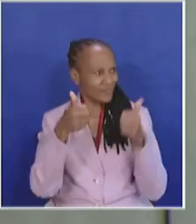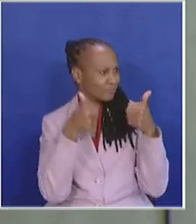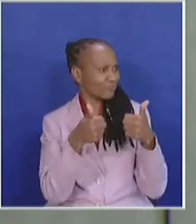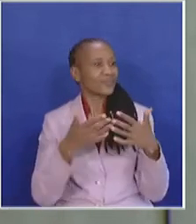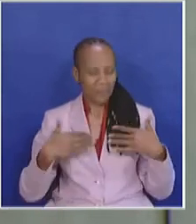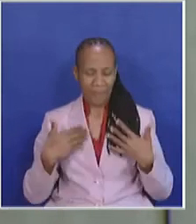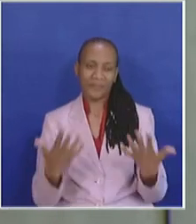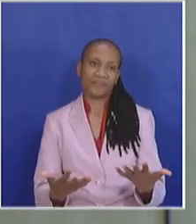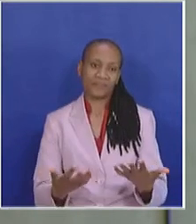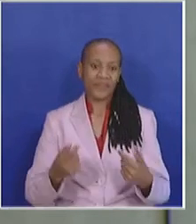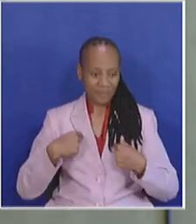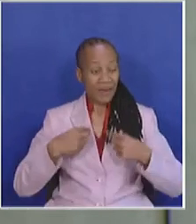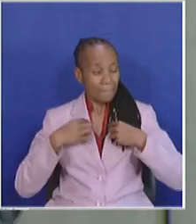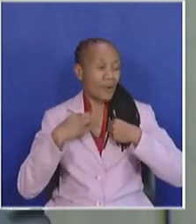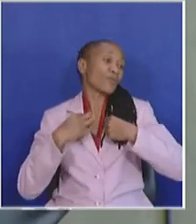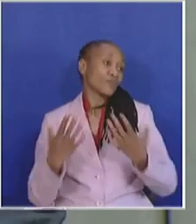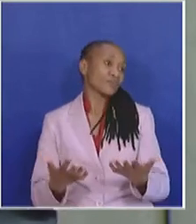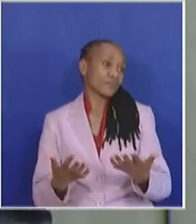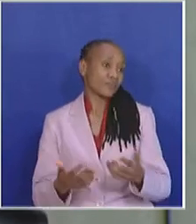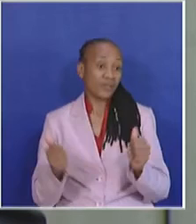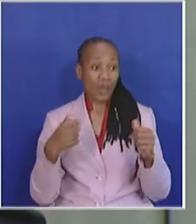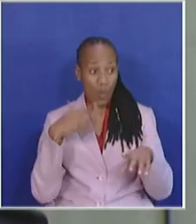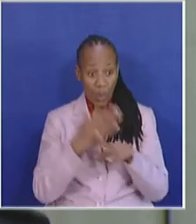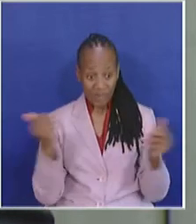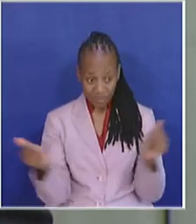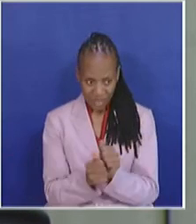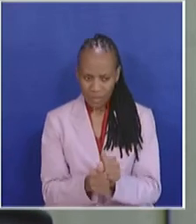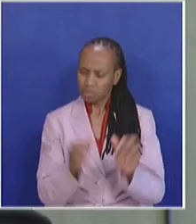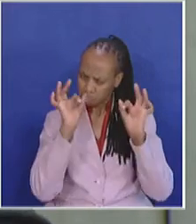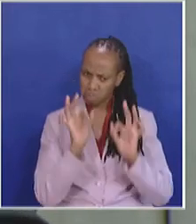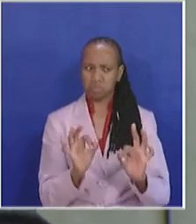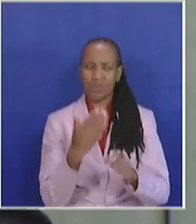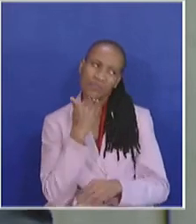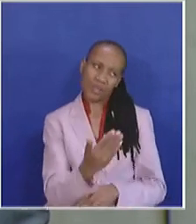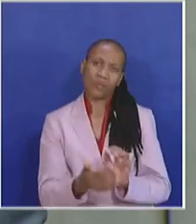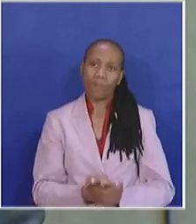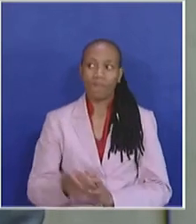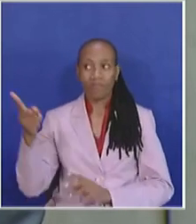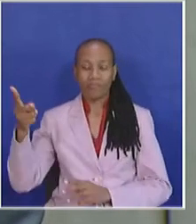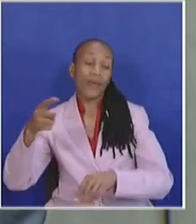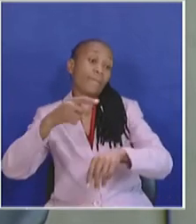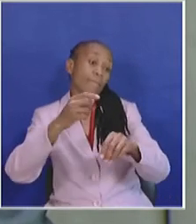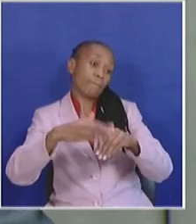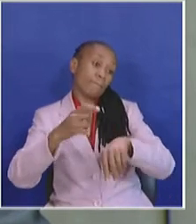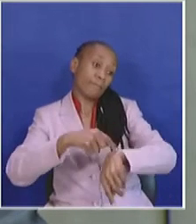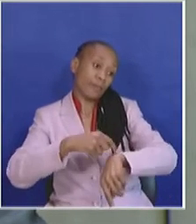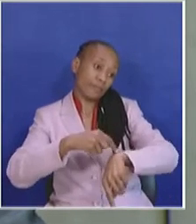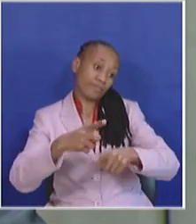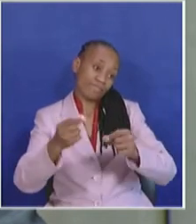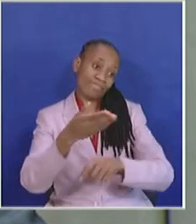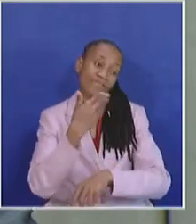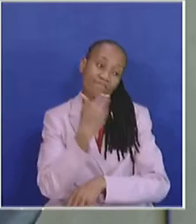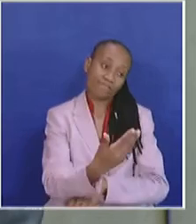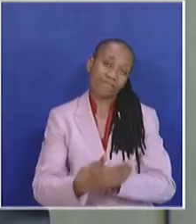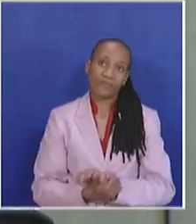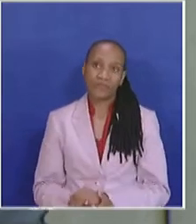we pride ourselves with that, and that partnership is working, Honorable Deputy Minister. Thank you, Honorable Ngazela. Your time is